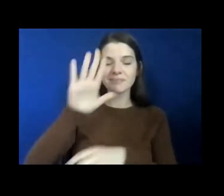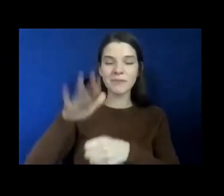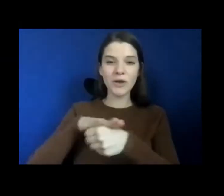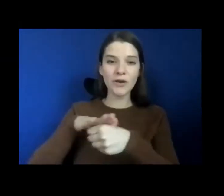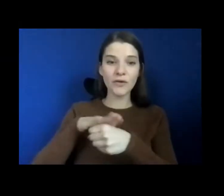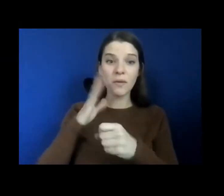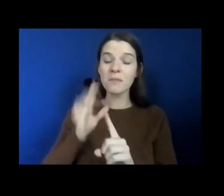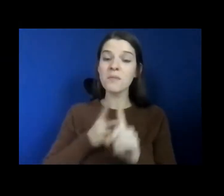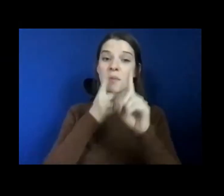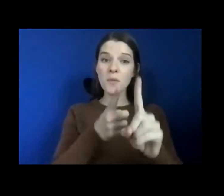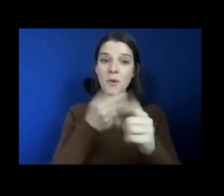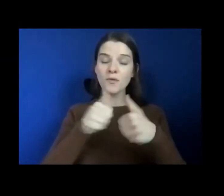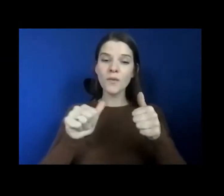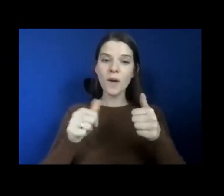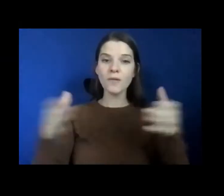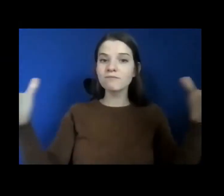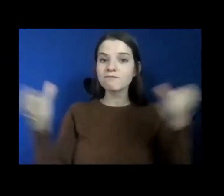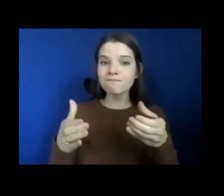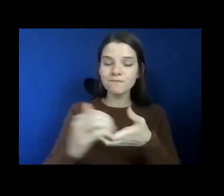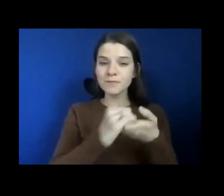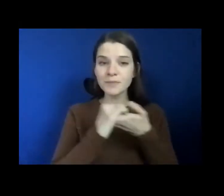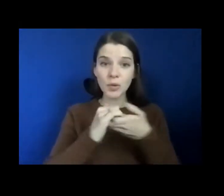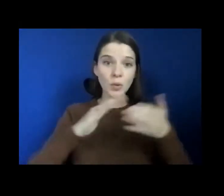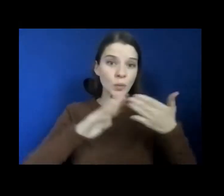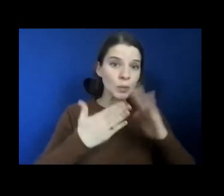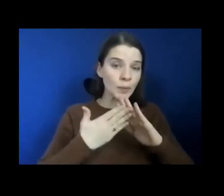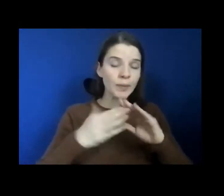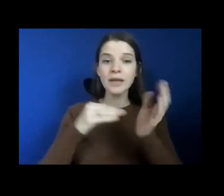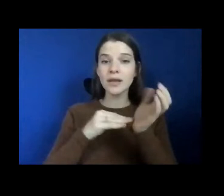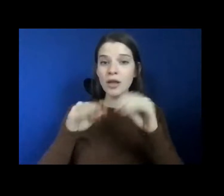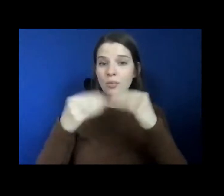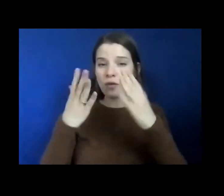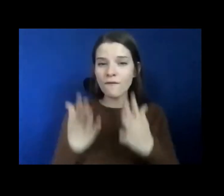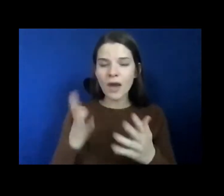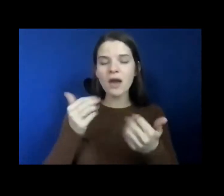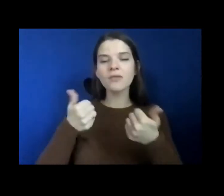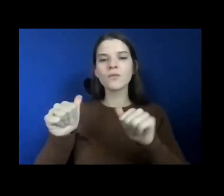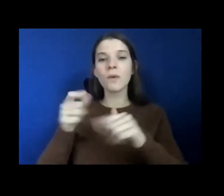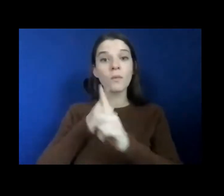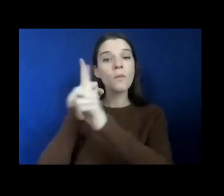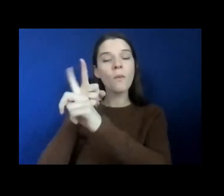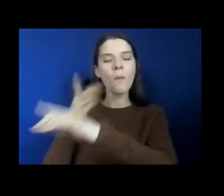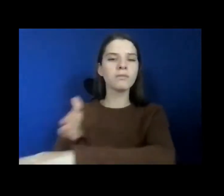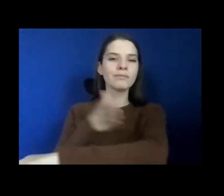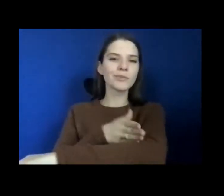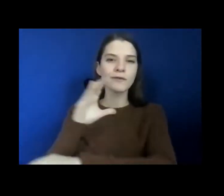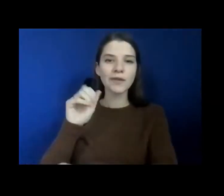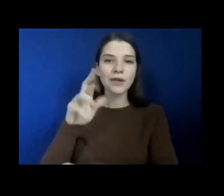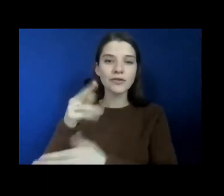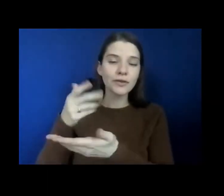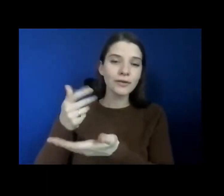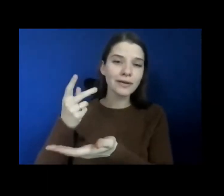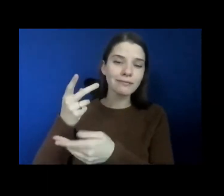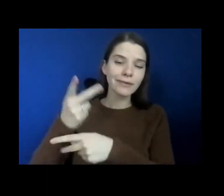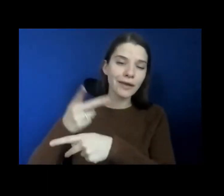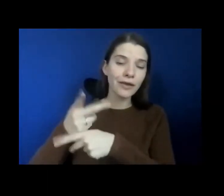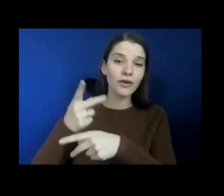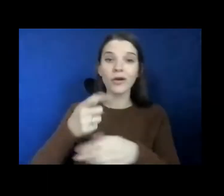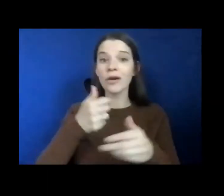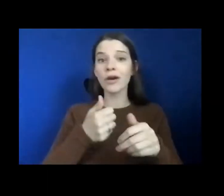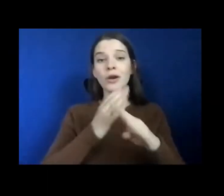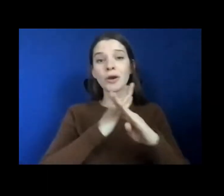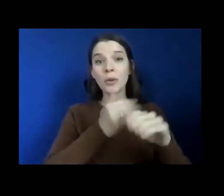The mission is to bring together the community and providers in order to improve cancer care from prevention through